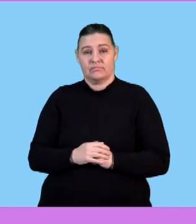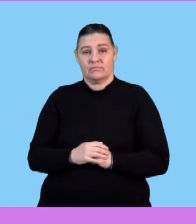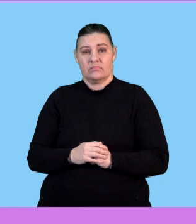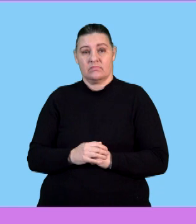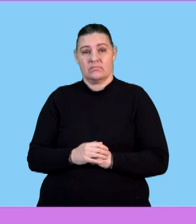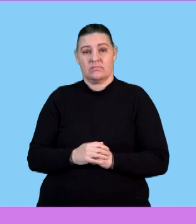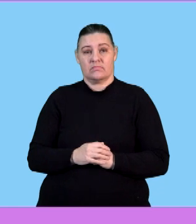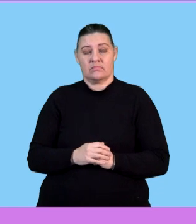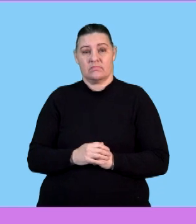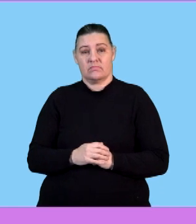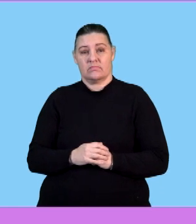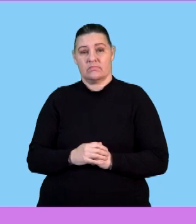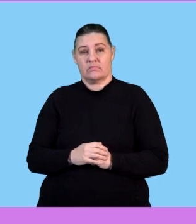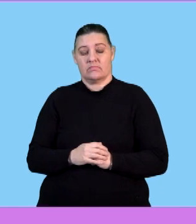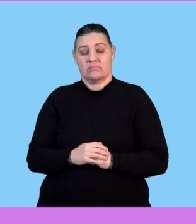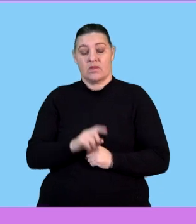1